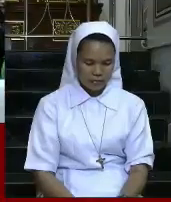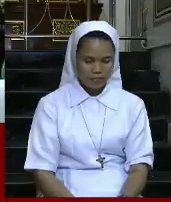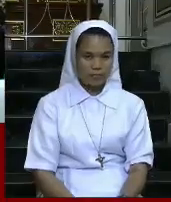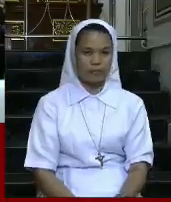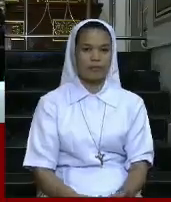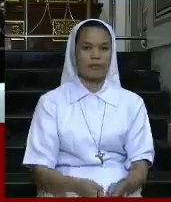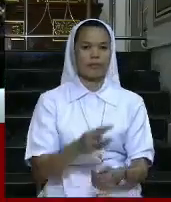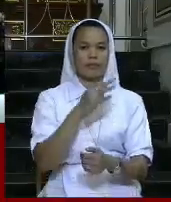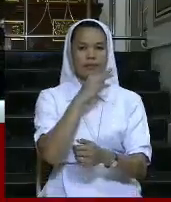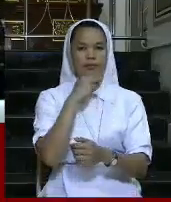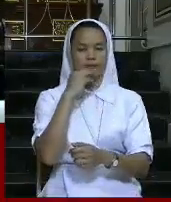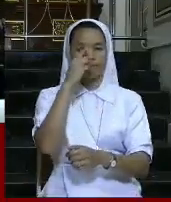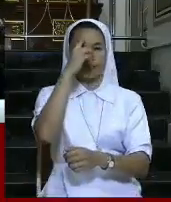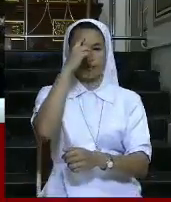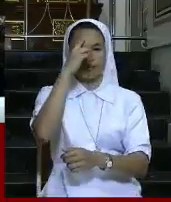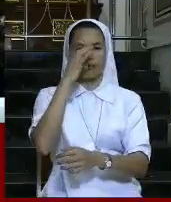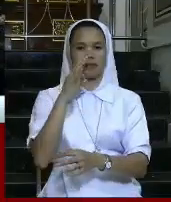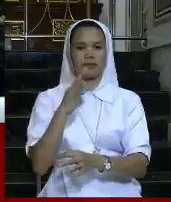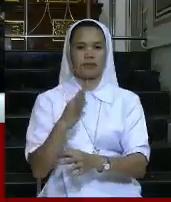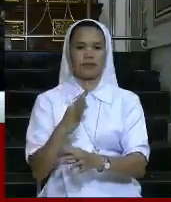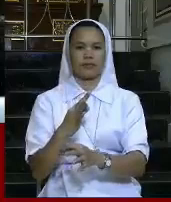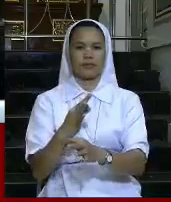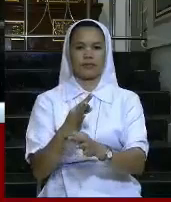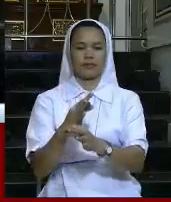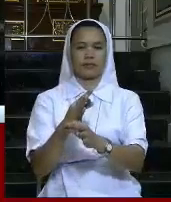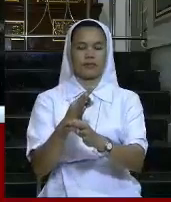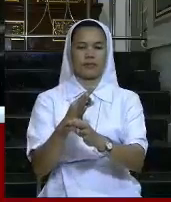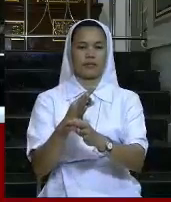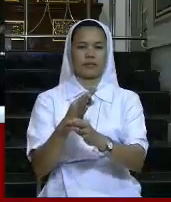The mystery of faith.